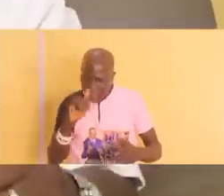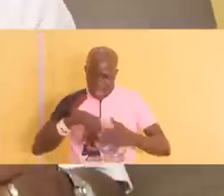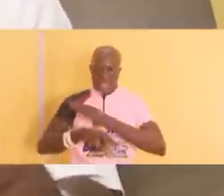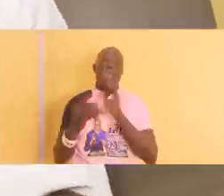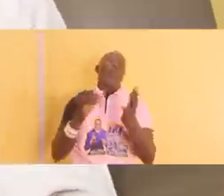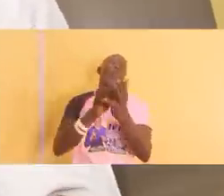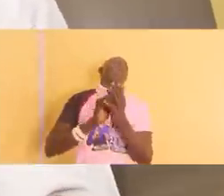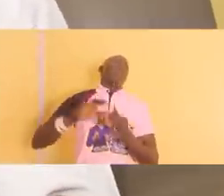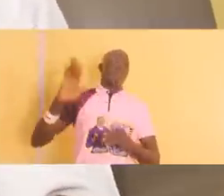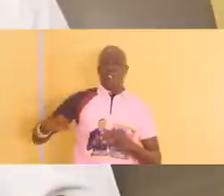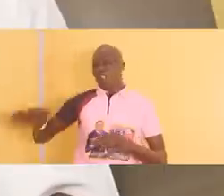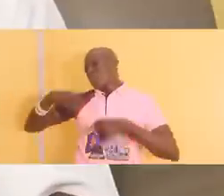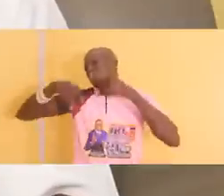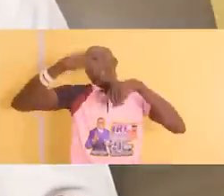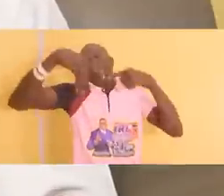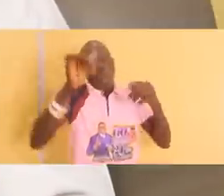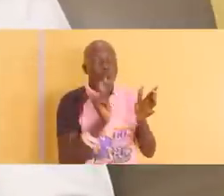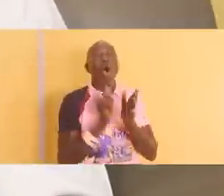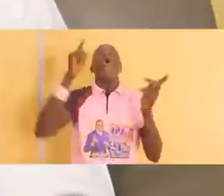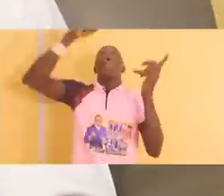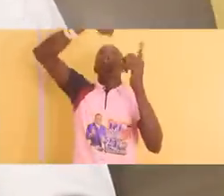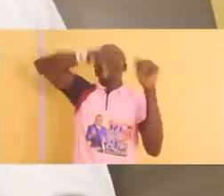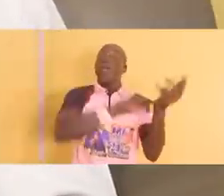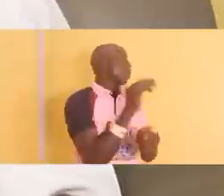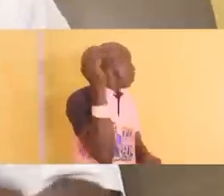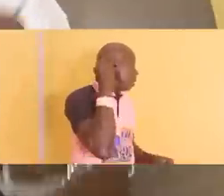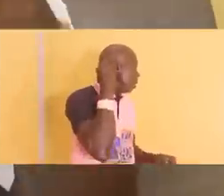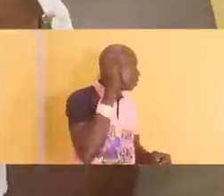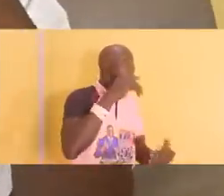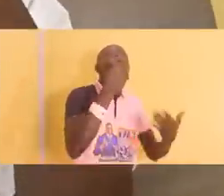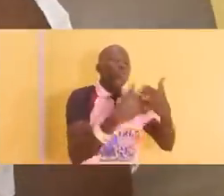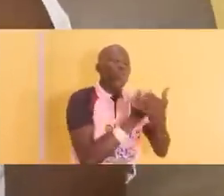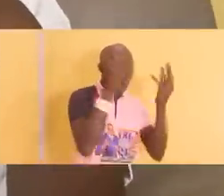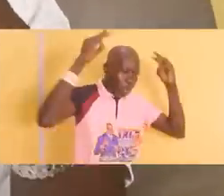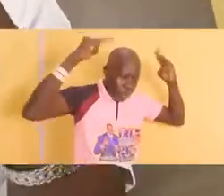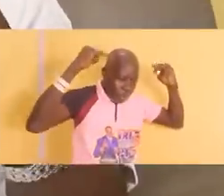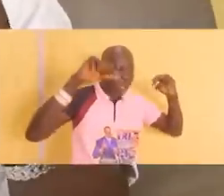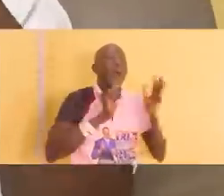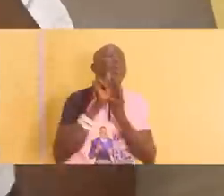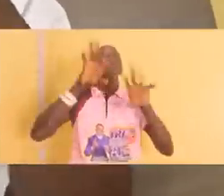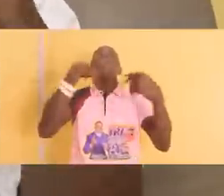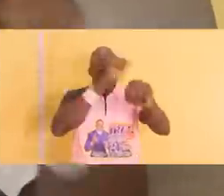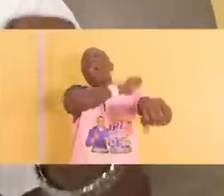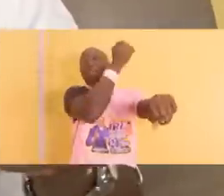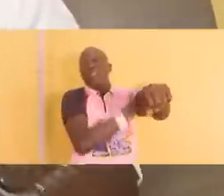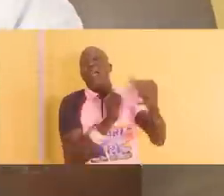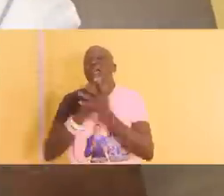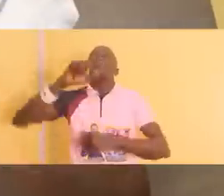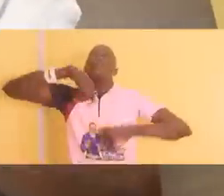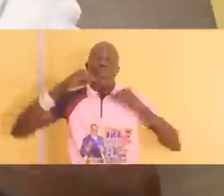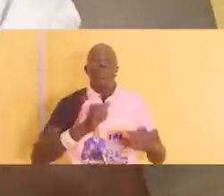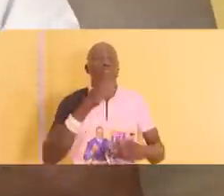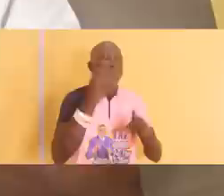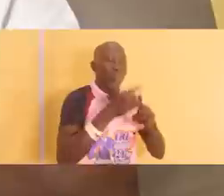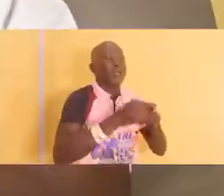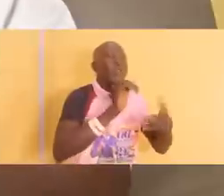there's no way at your God. But when she began to listen to money, and she was doing the authoritative word and prophetic